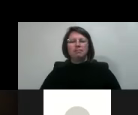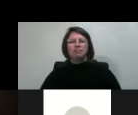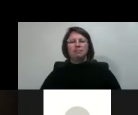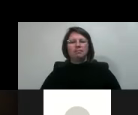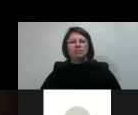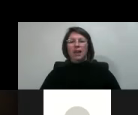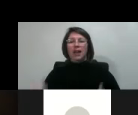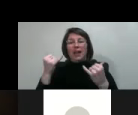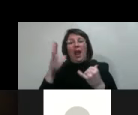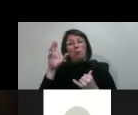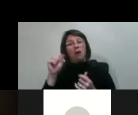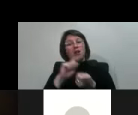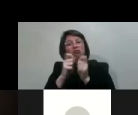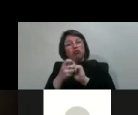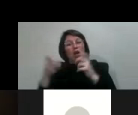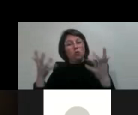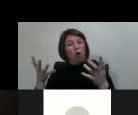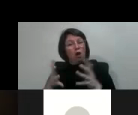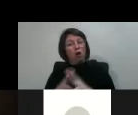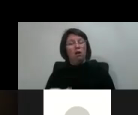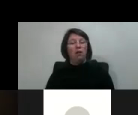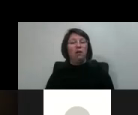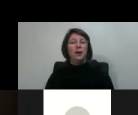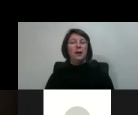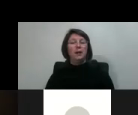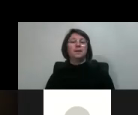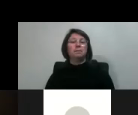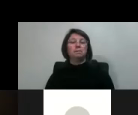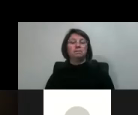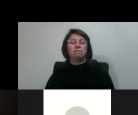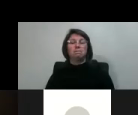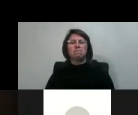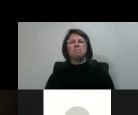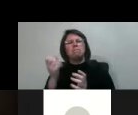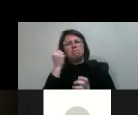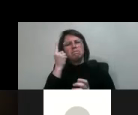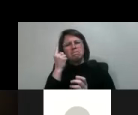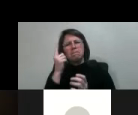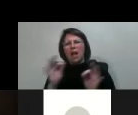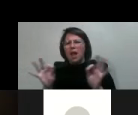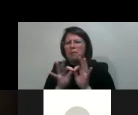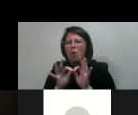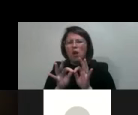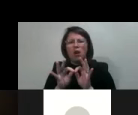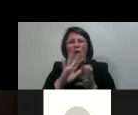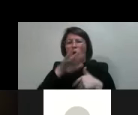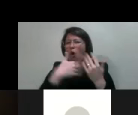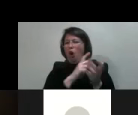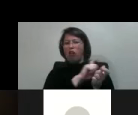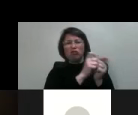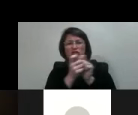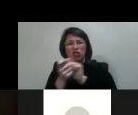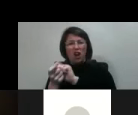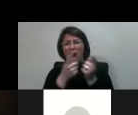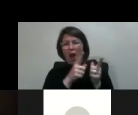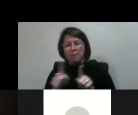And I'll talk through the bus changes. So as we go into this, really important to say that on top of all the changes, we will still